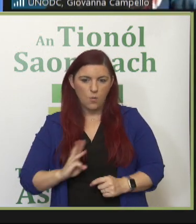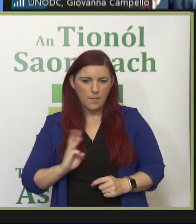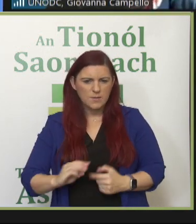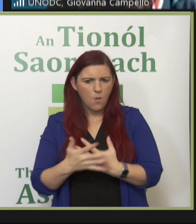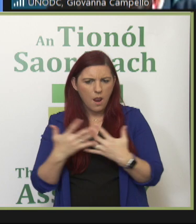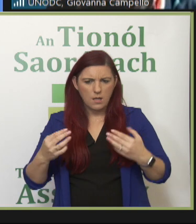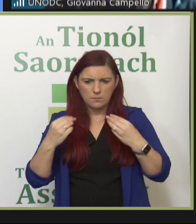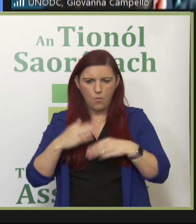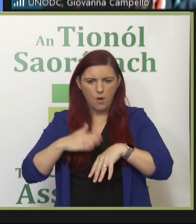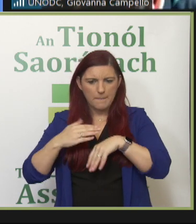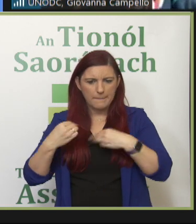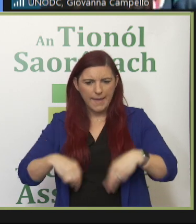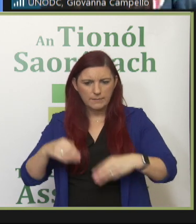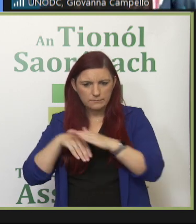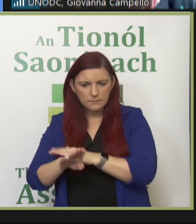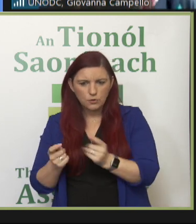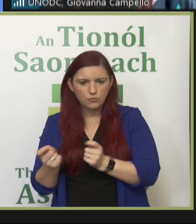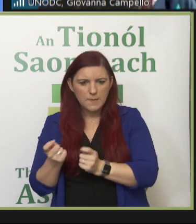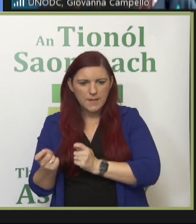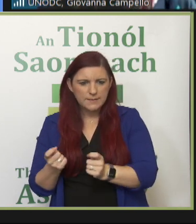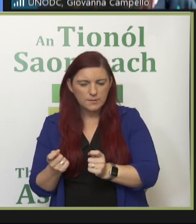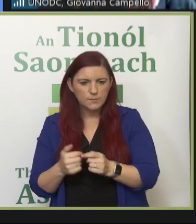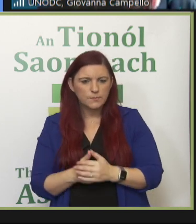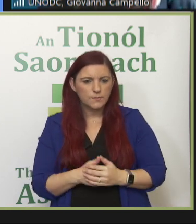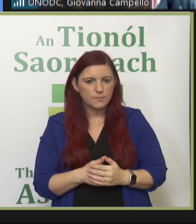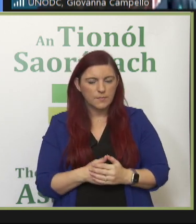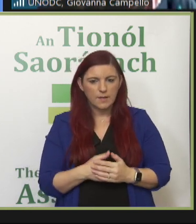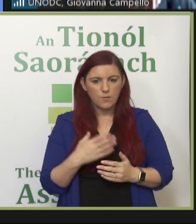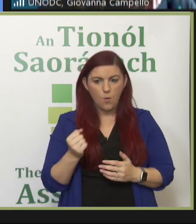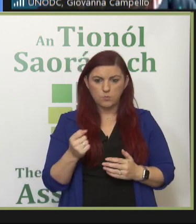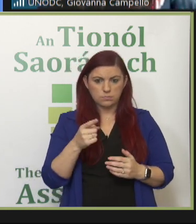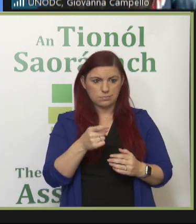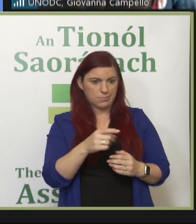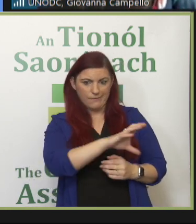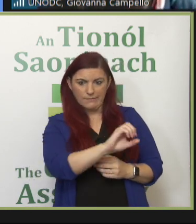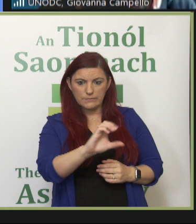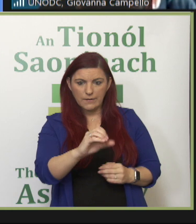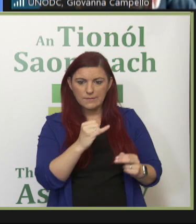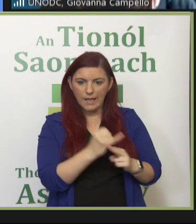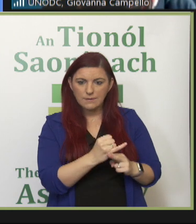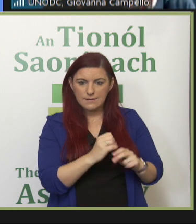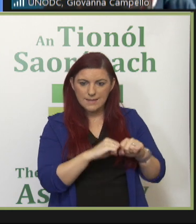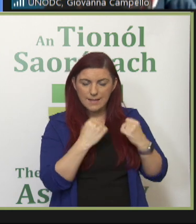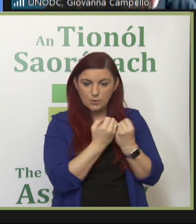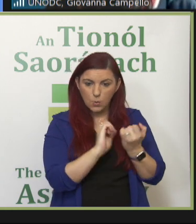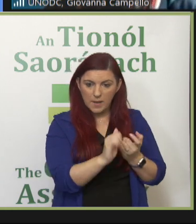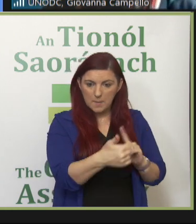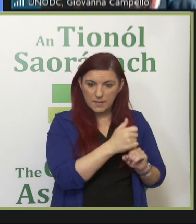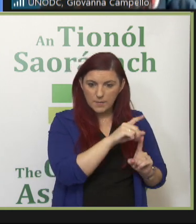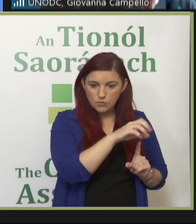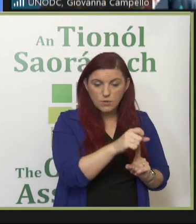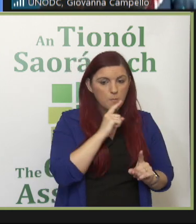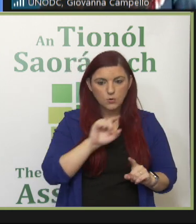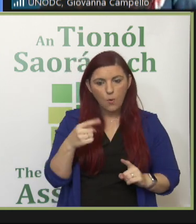settings, in spite of us having clear evidence that people in contact with the criminal justice system and in prison